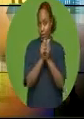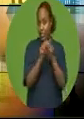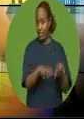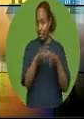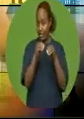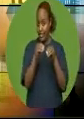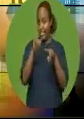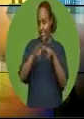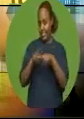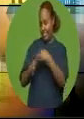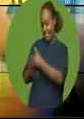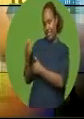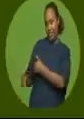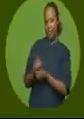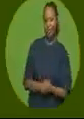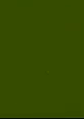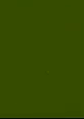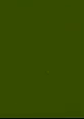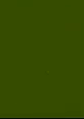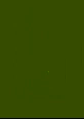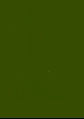the student sitting next to you.